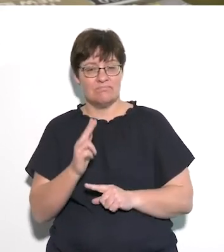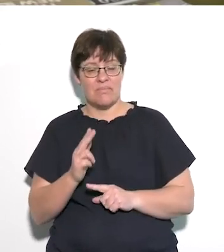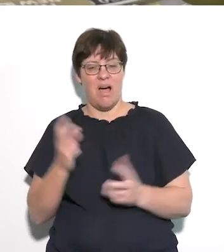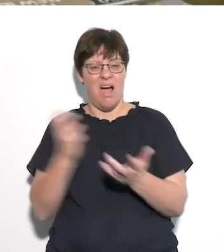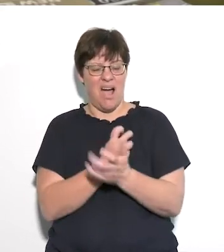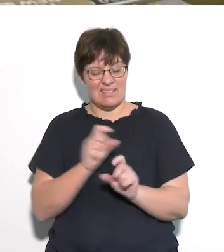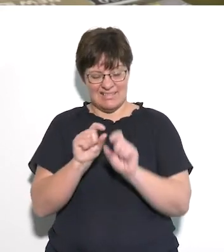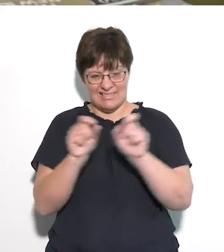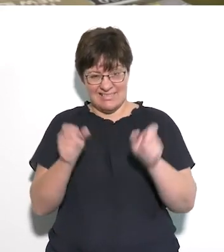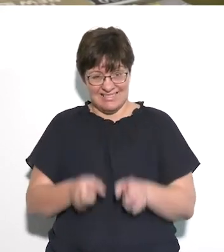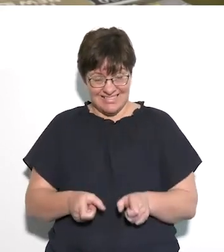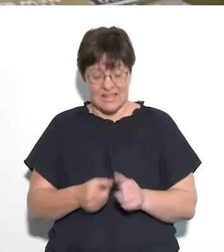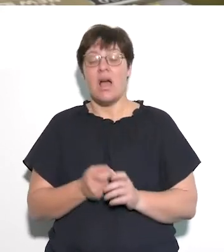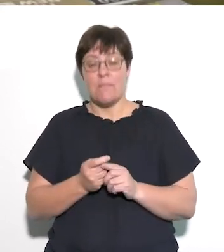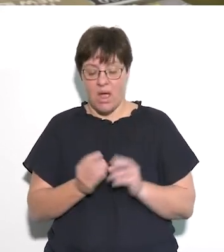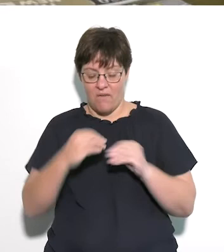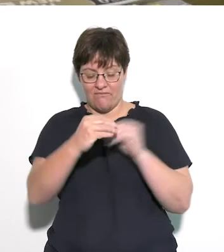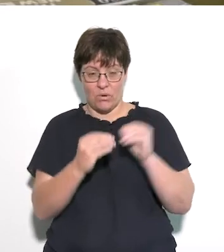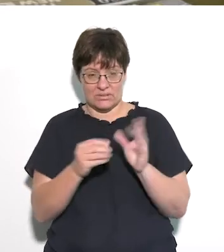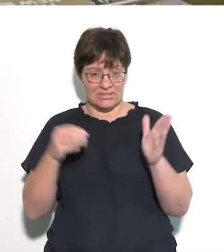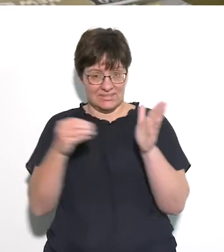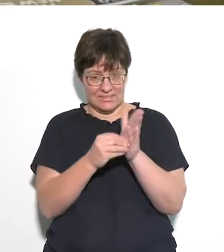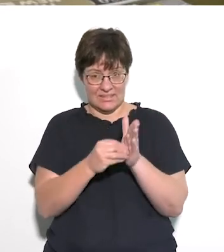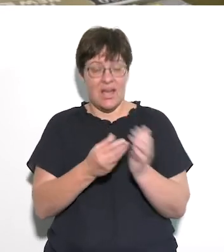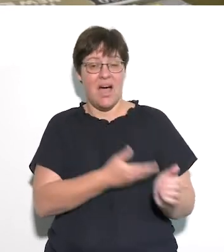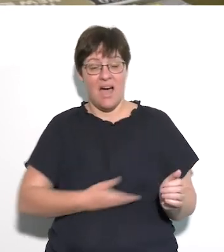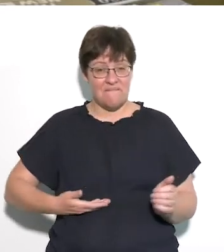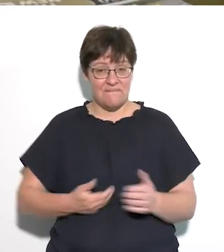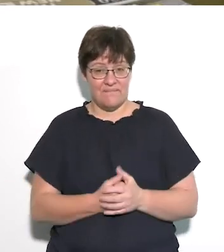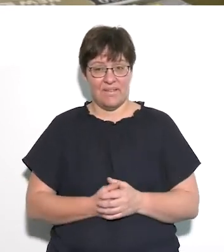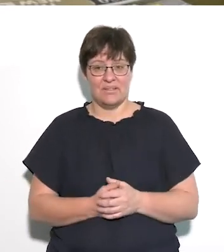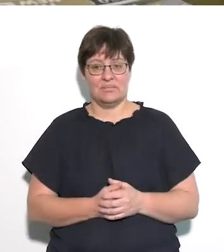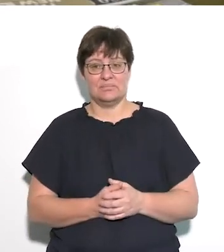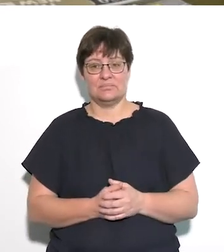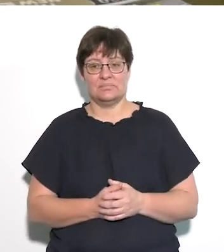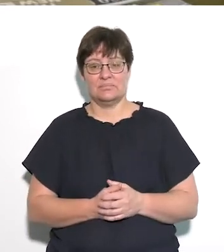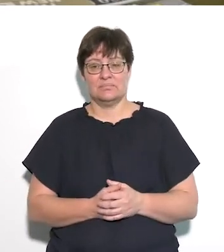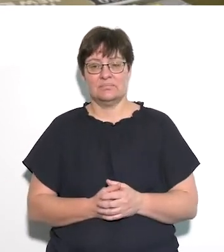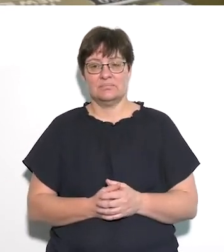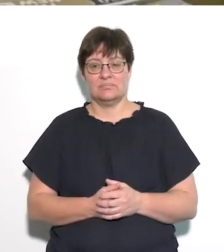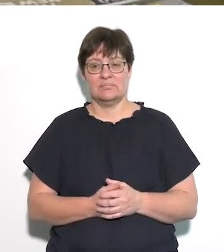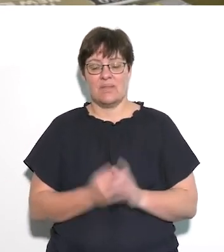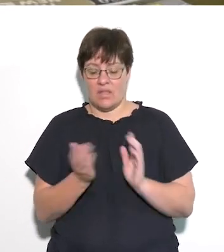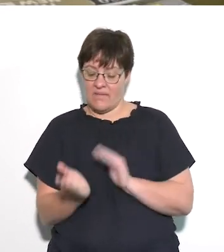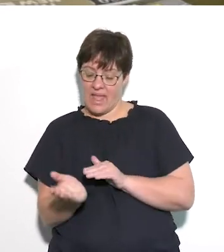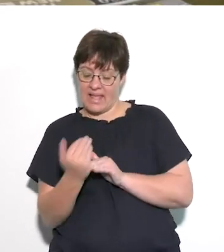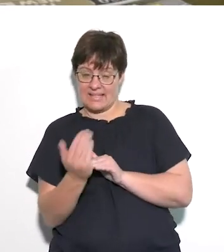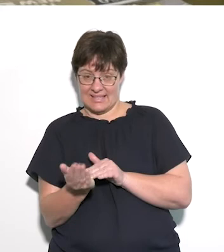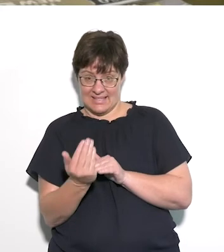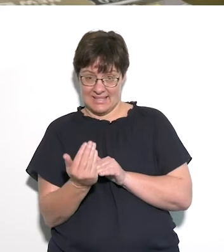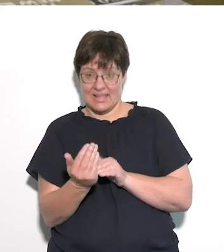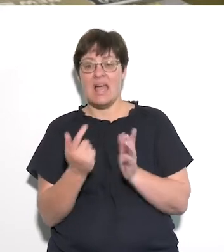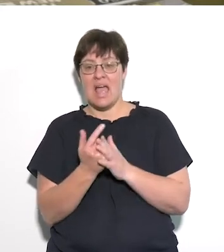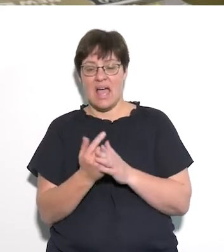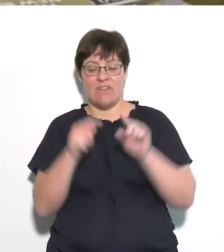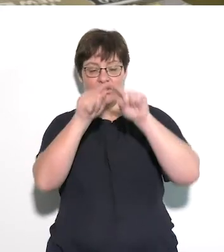the cardboard, okay, and folded it. So I just folded it in half, okay, and folded the edges there so I can